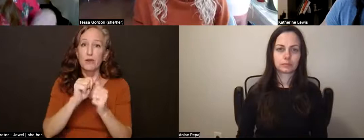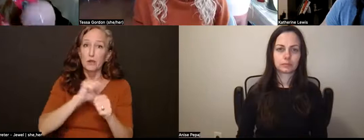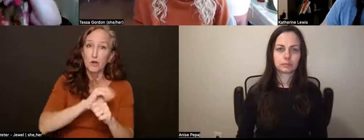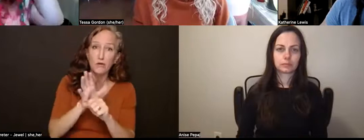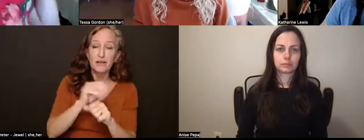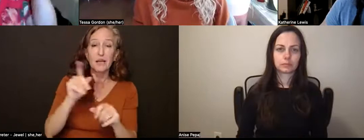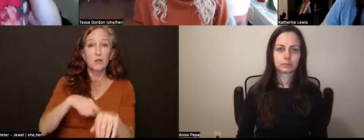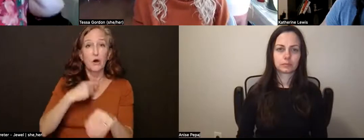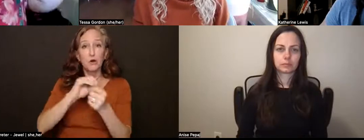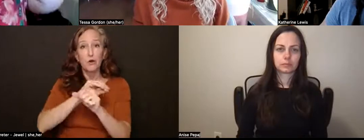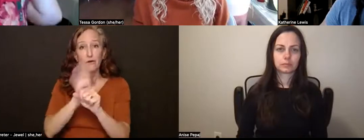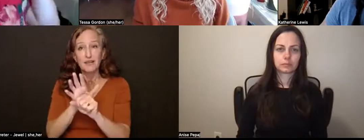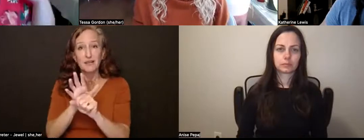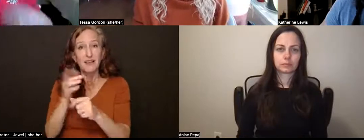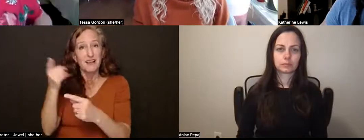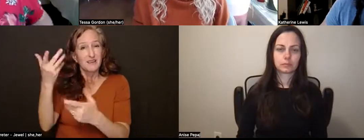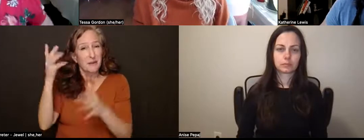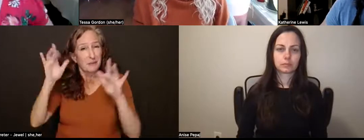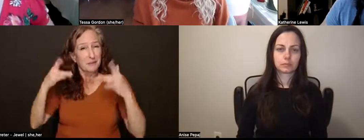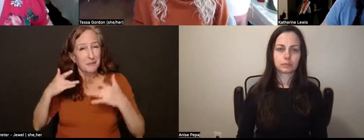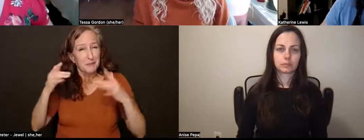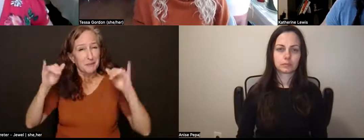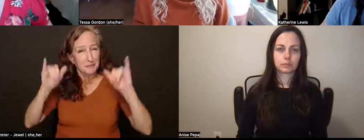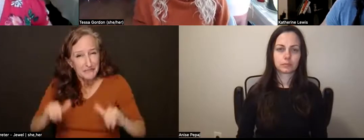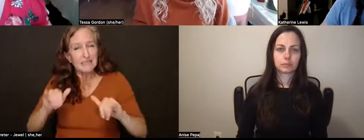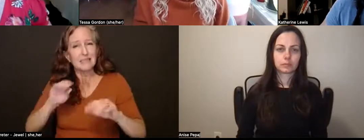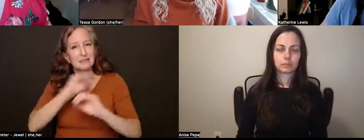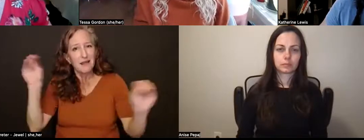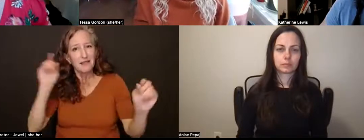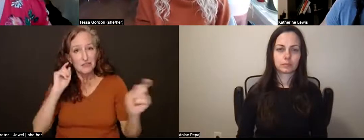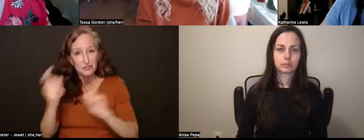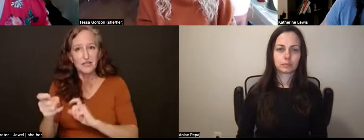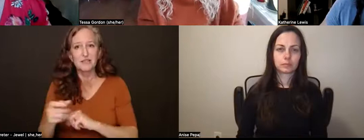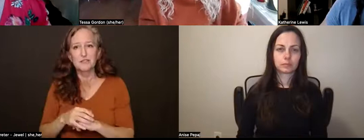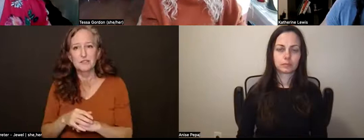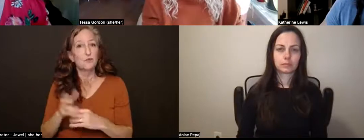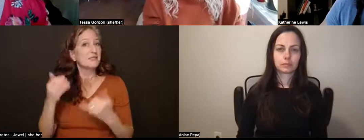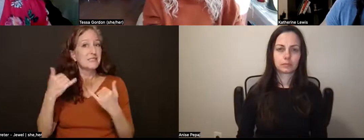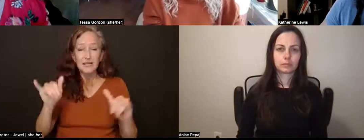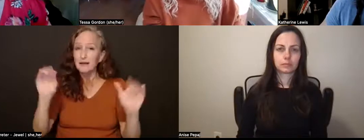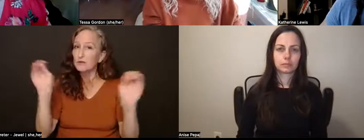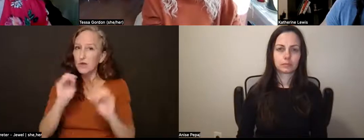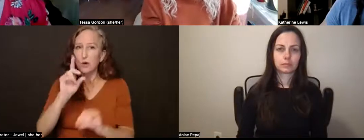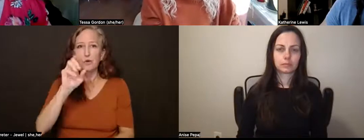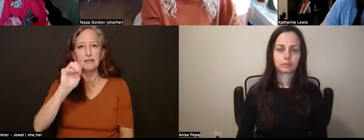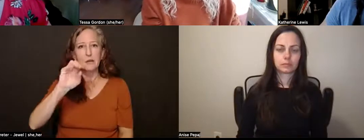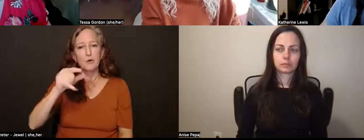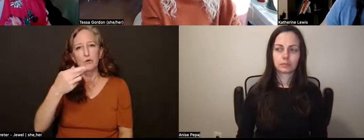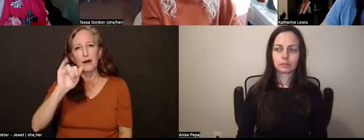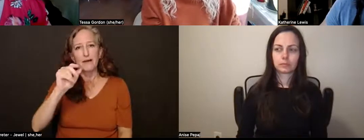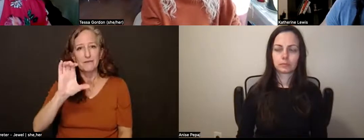yet nothing has changed in the last nothing has changed. We still don't have demographic